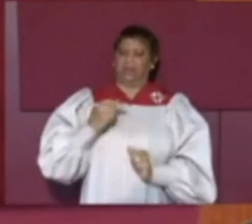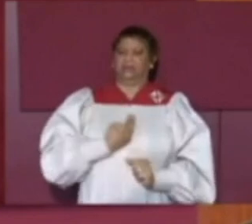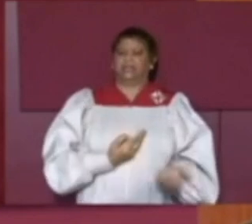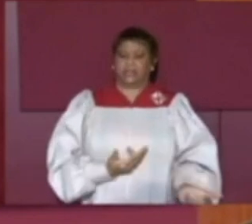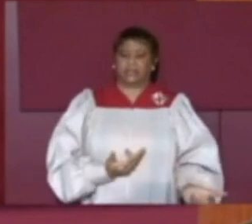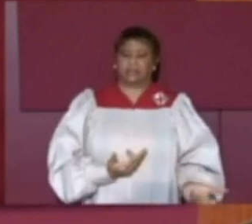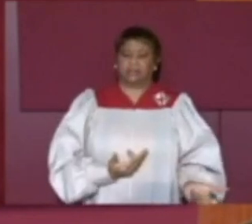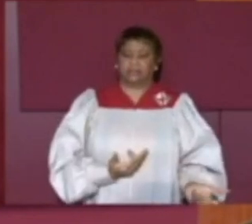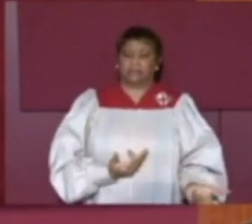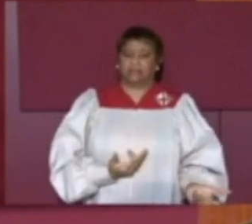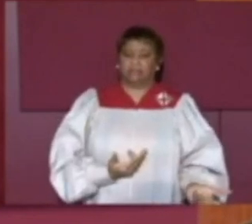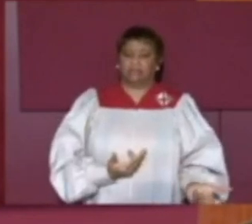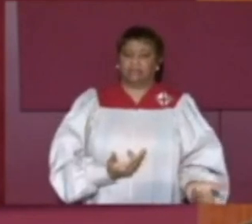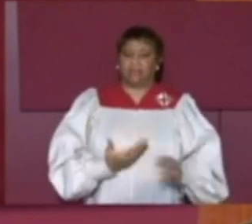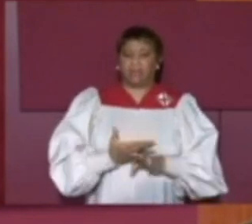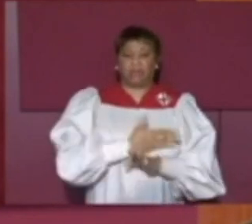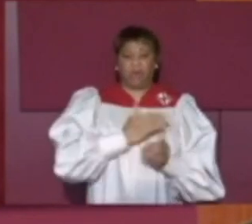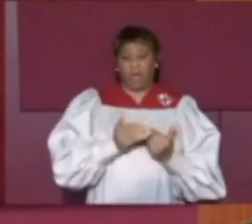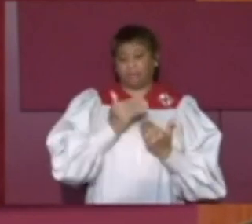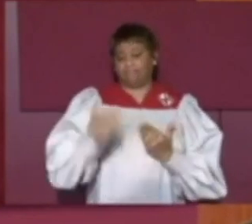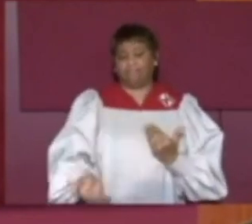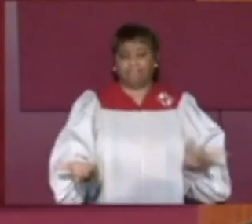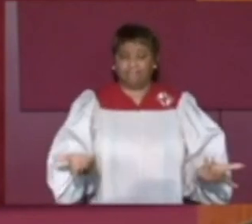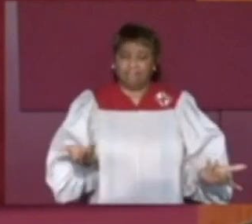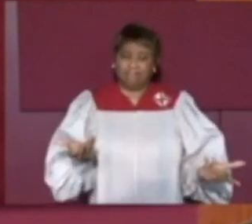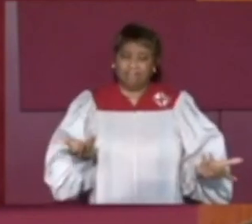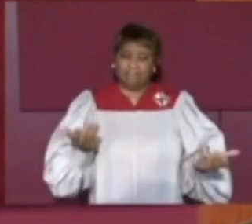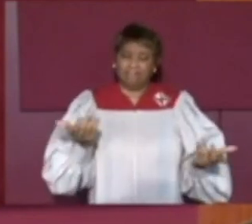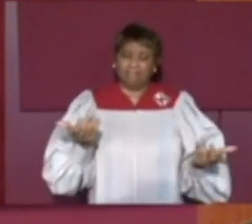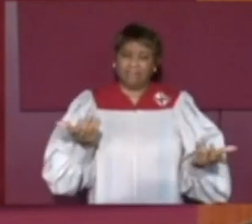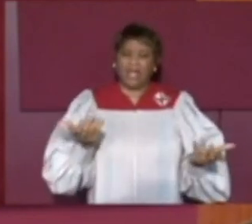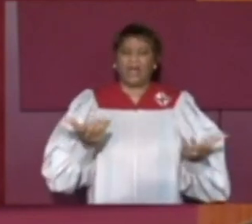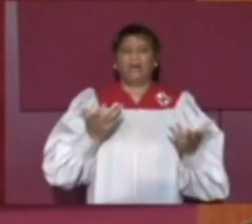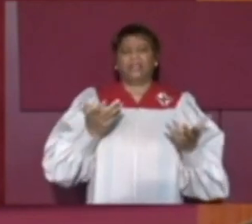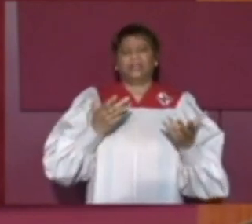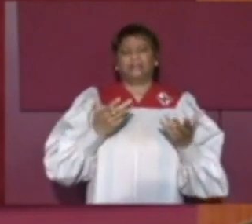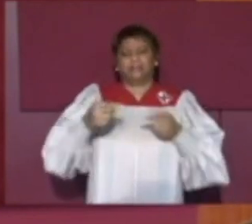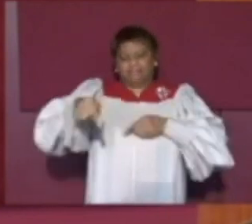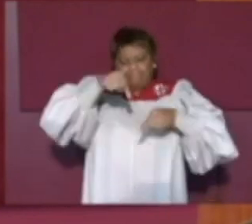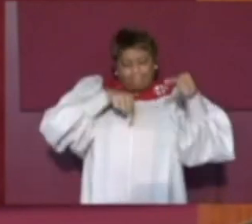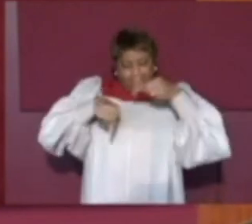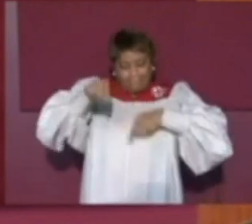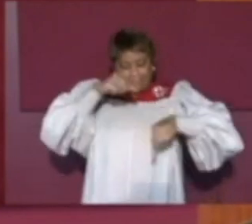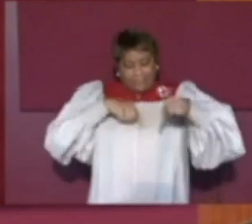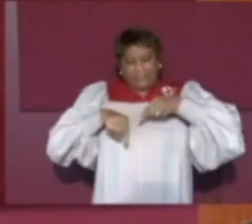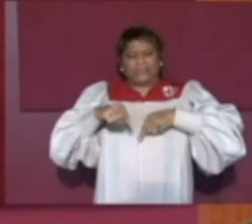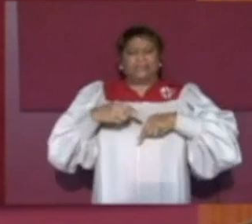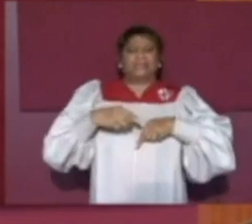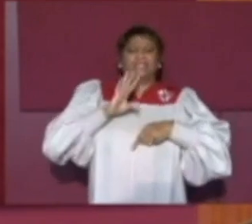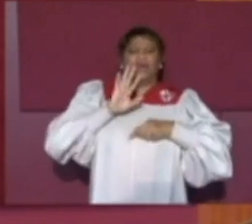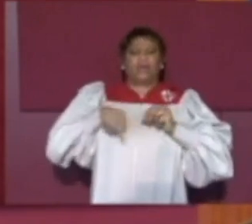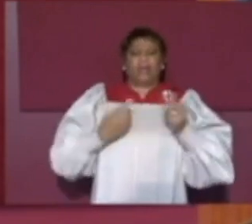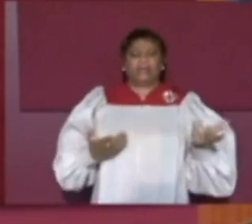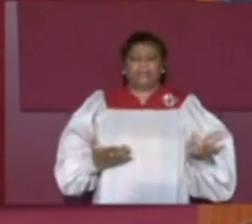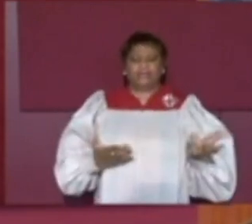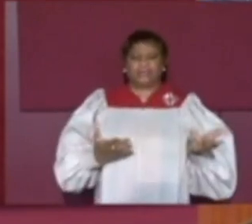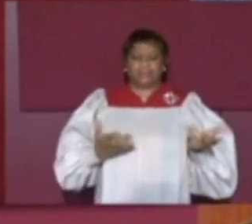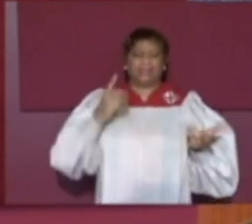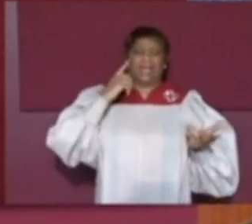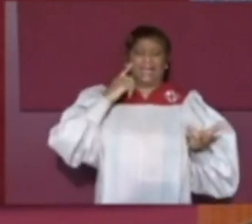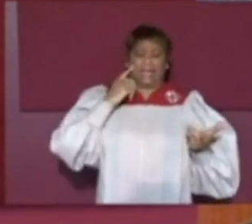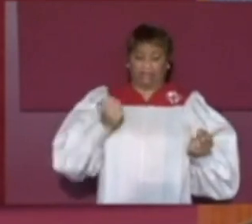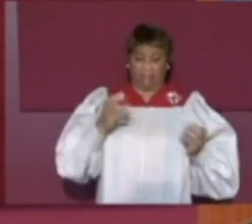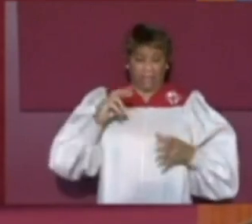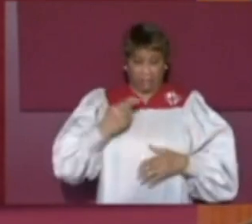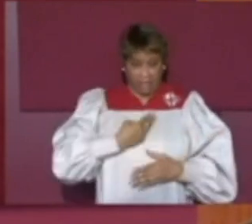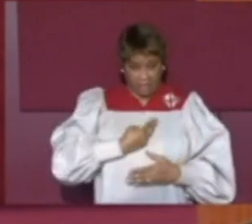And before I go into the subtitle for tonight, just want to double back to that for just a minute, because I think for many